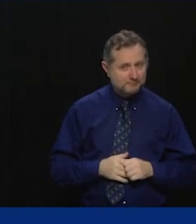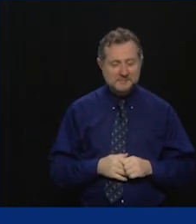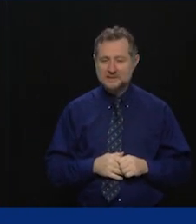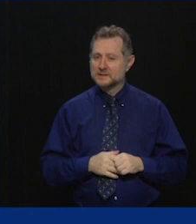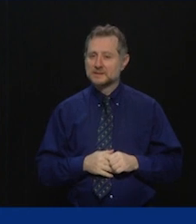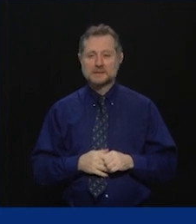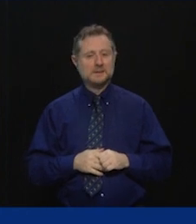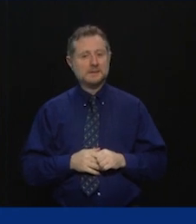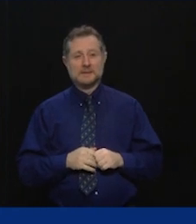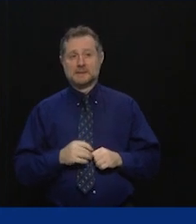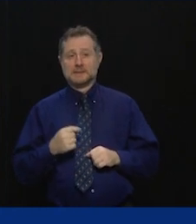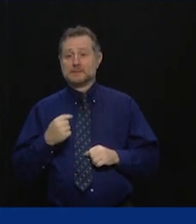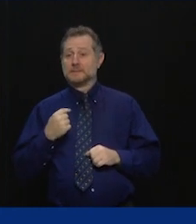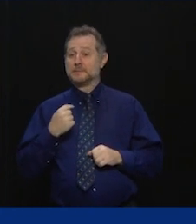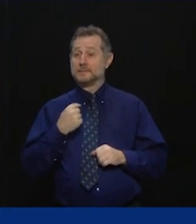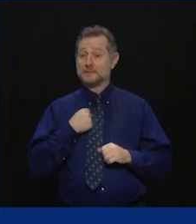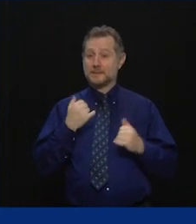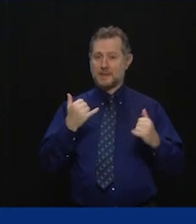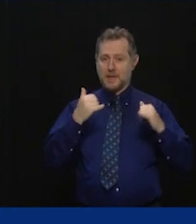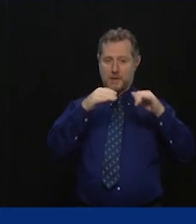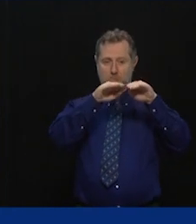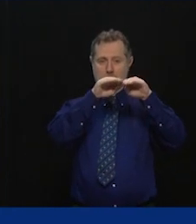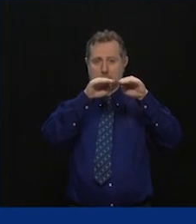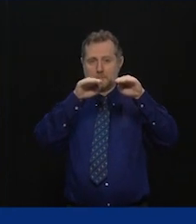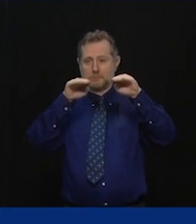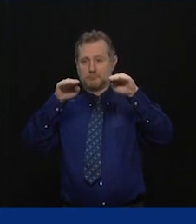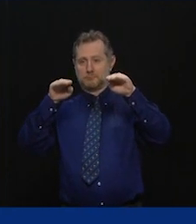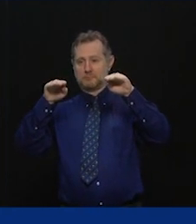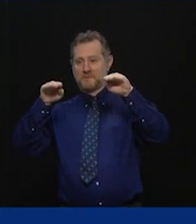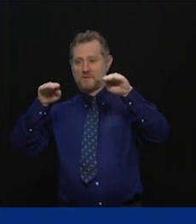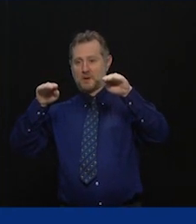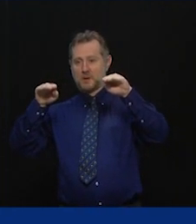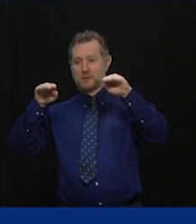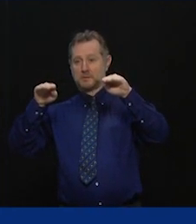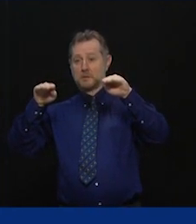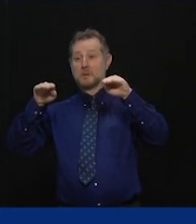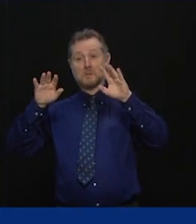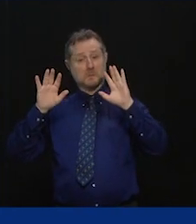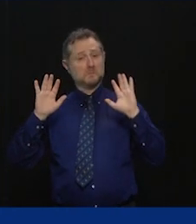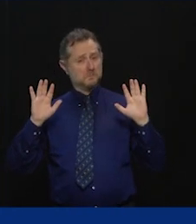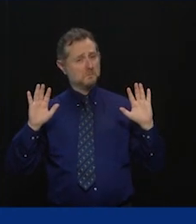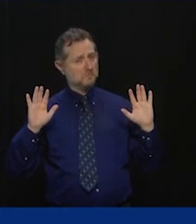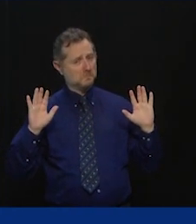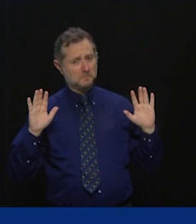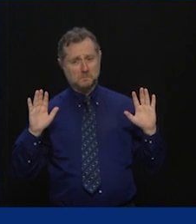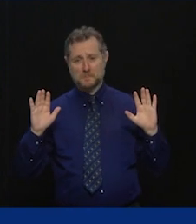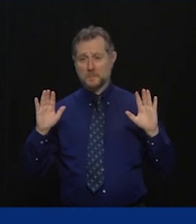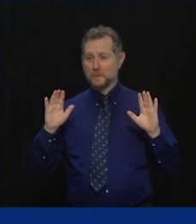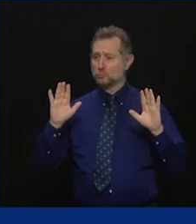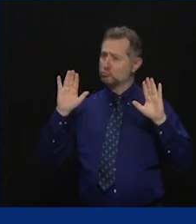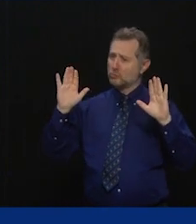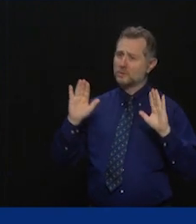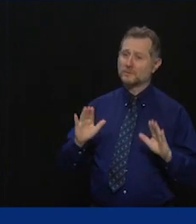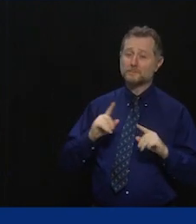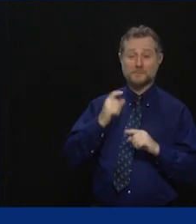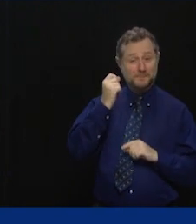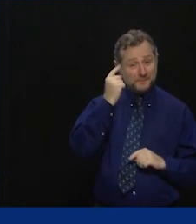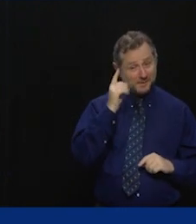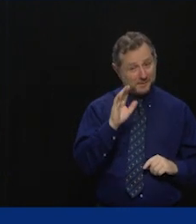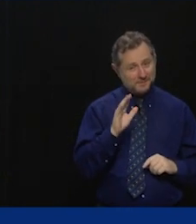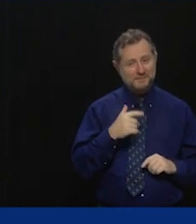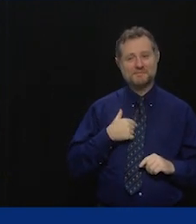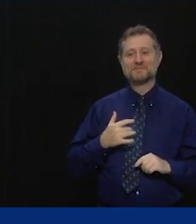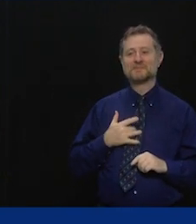that we'll have a slight trending right now where it's a little bit flat, because I also know we had this sense of